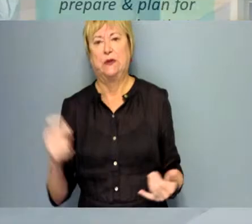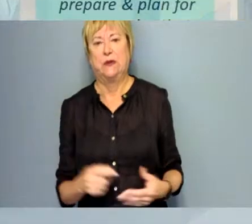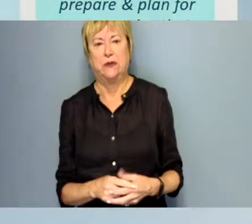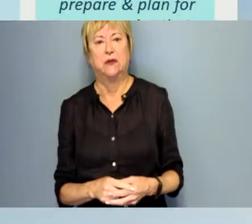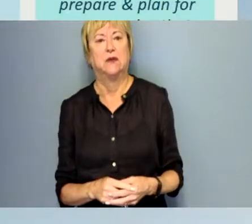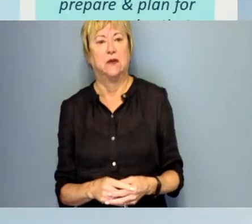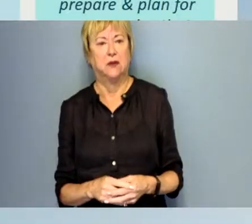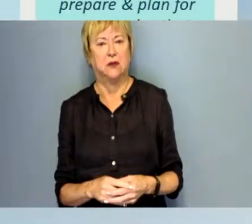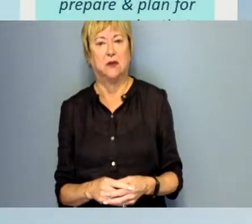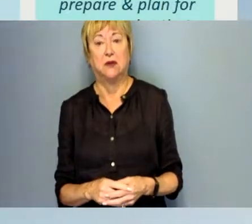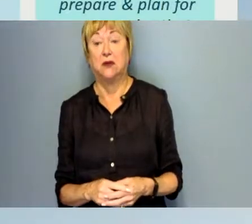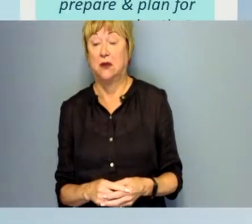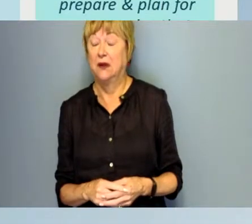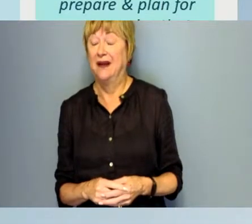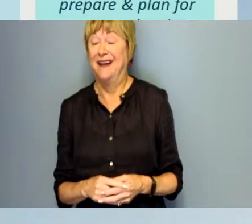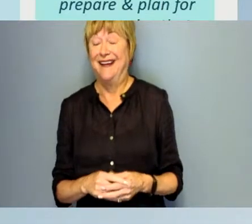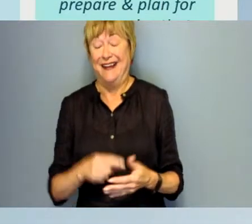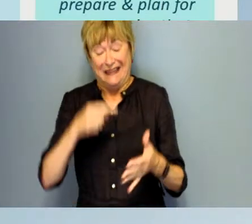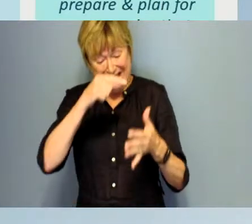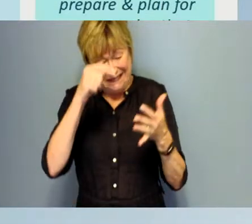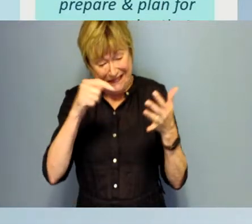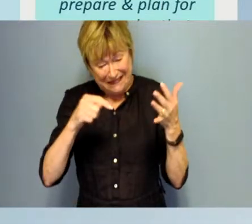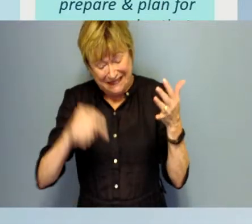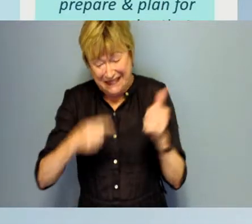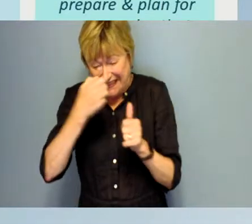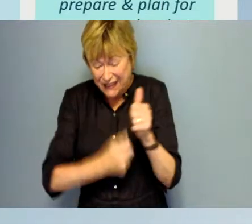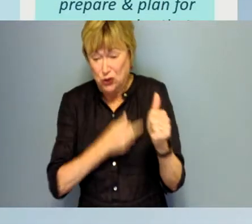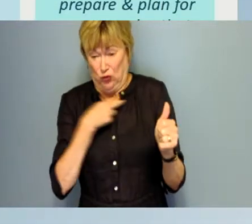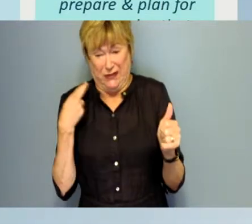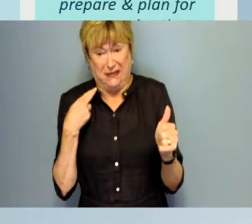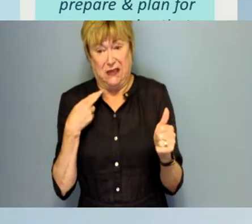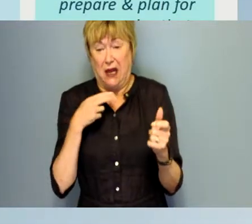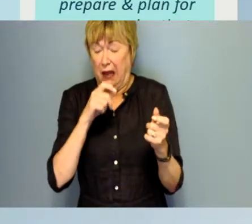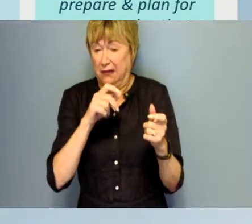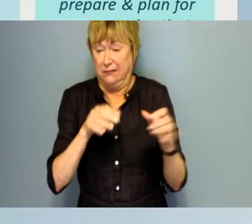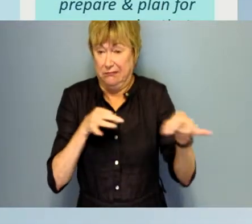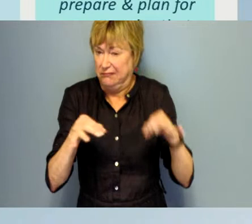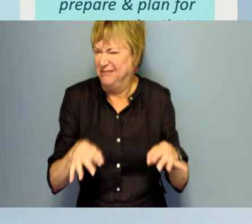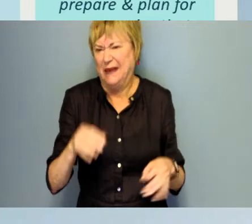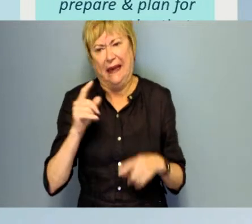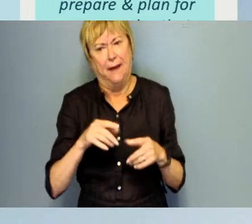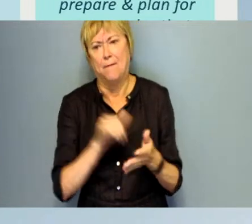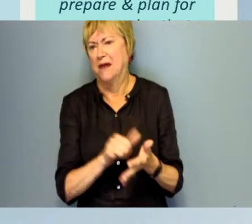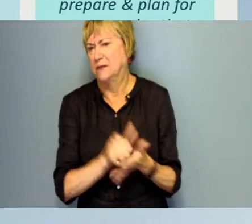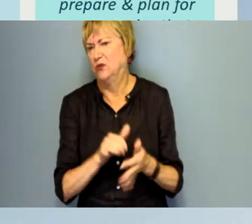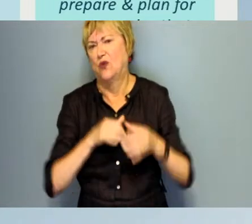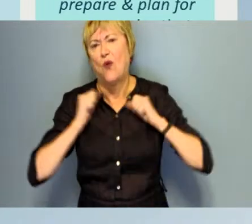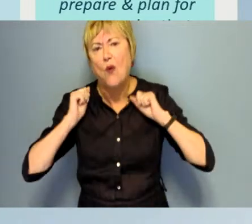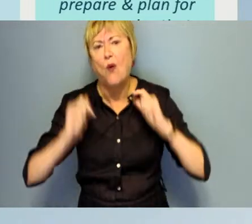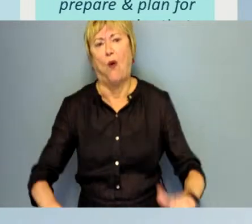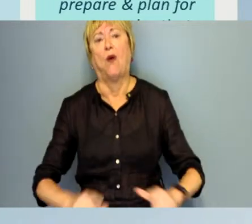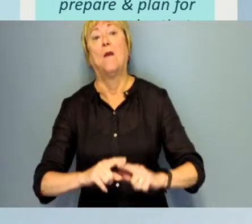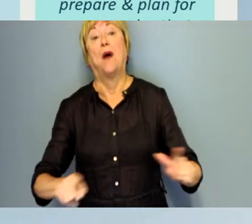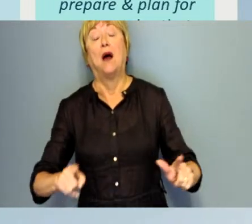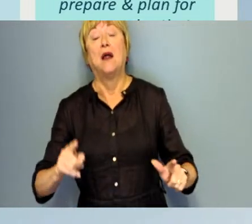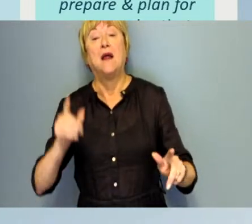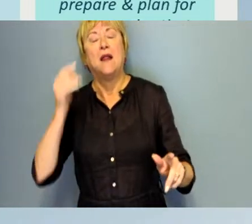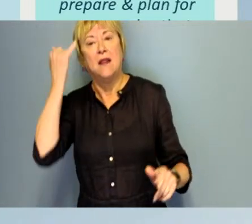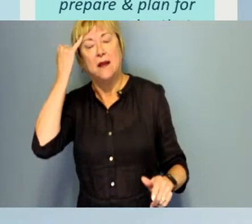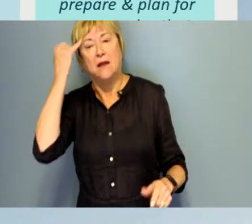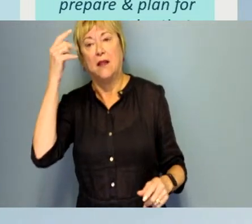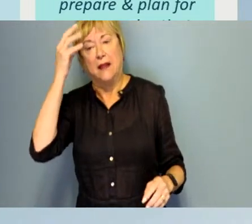So while we can't talk about every single risk and thing to do, we want to make sure people start thinking about